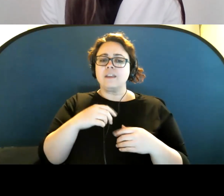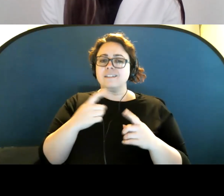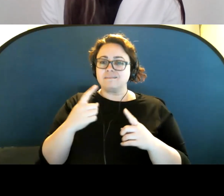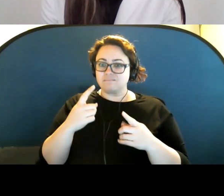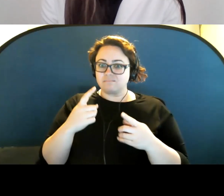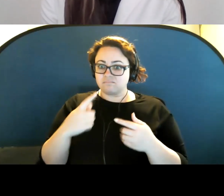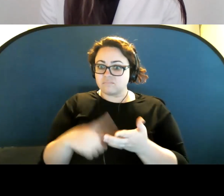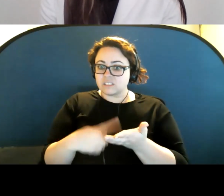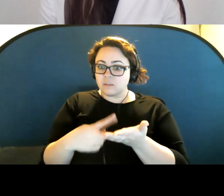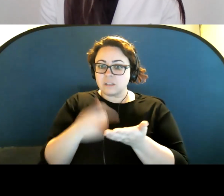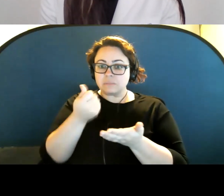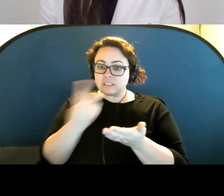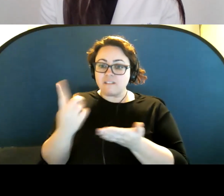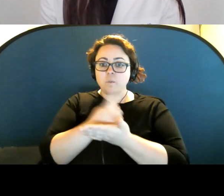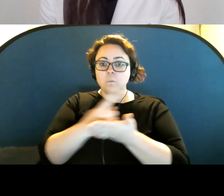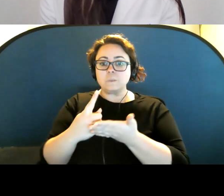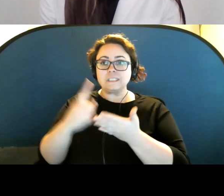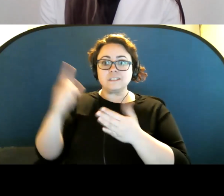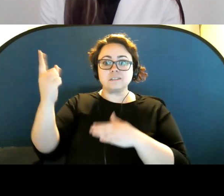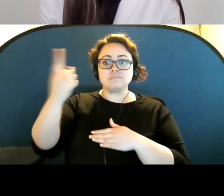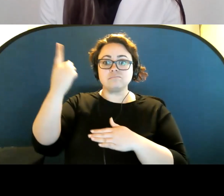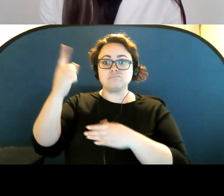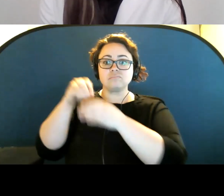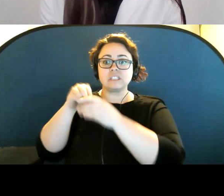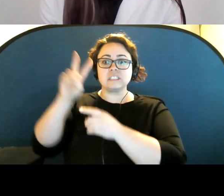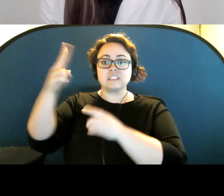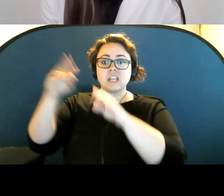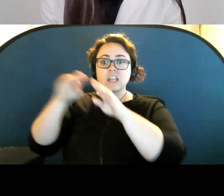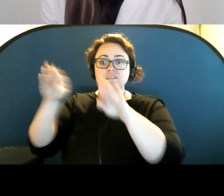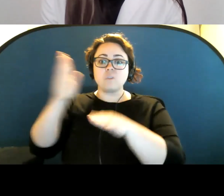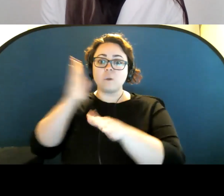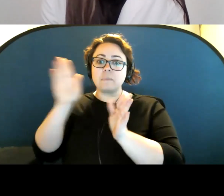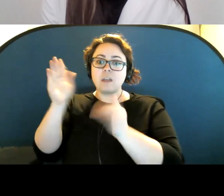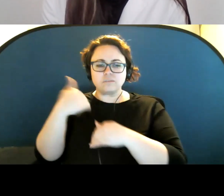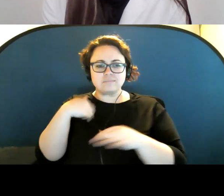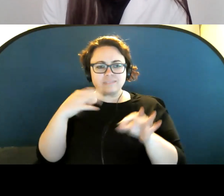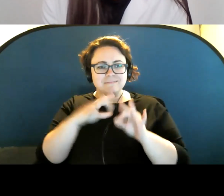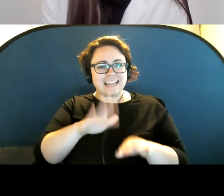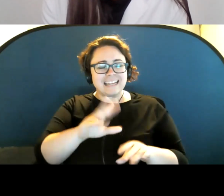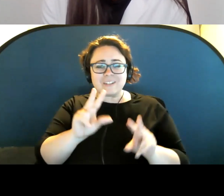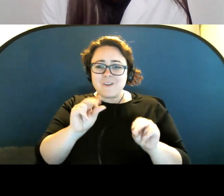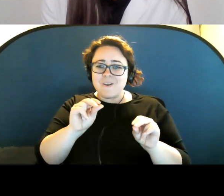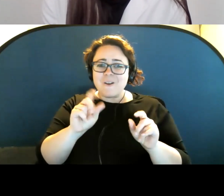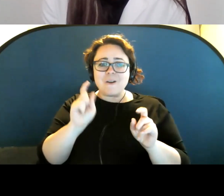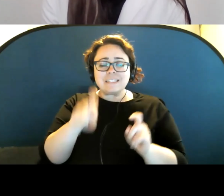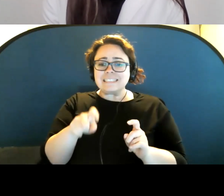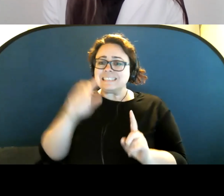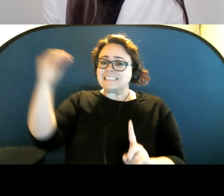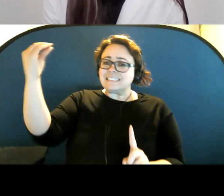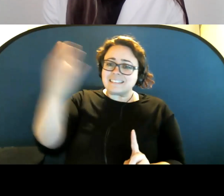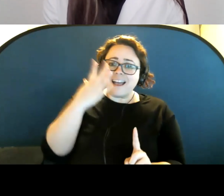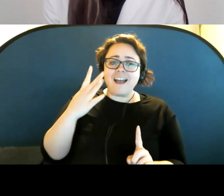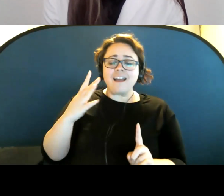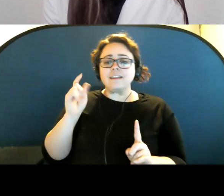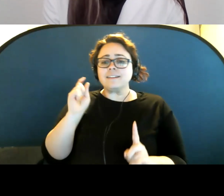his bedroom. And I told them, that is a problem. We need to get some more sun exposure here, some